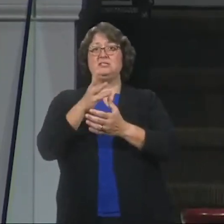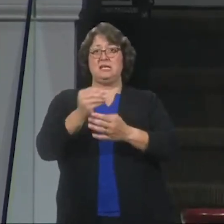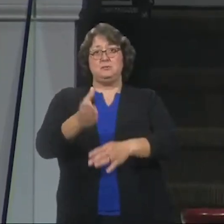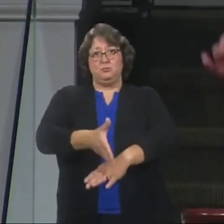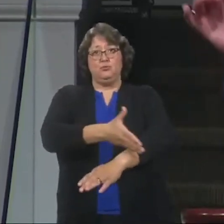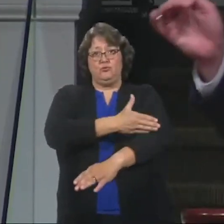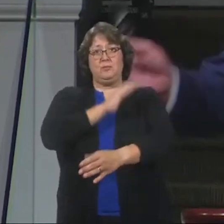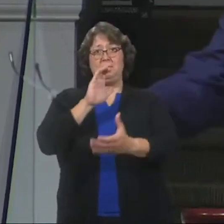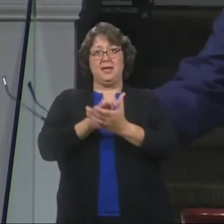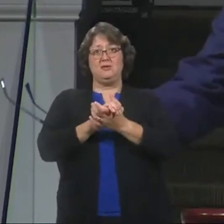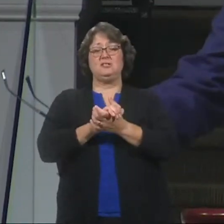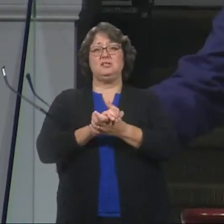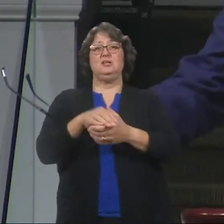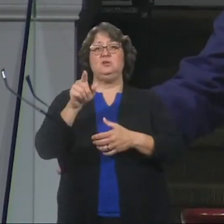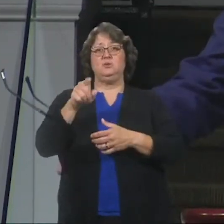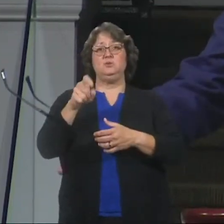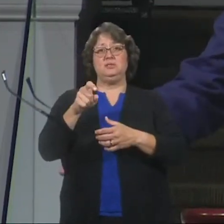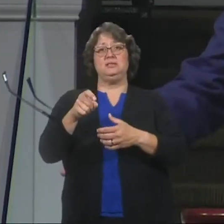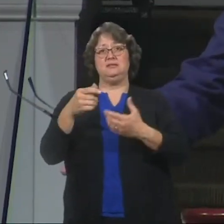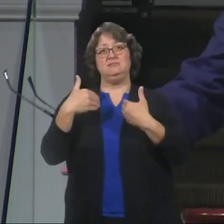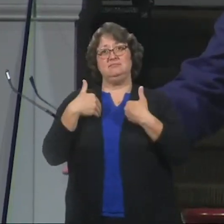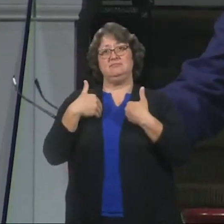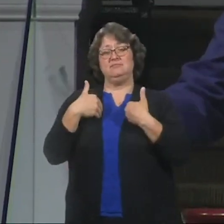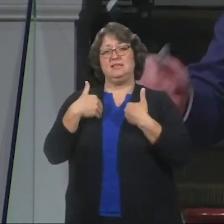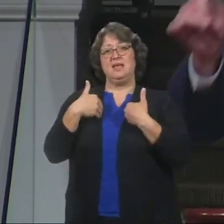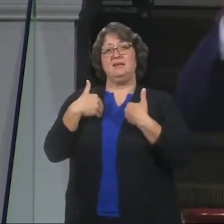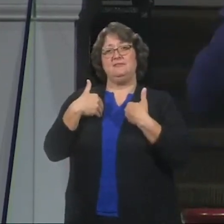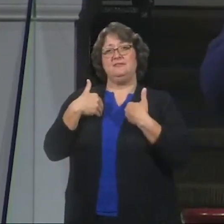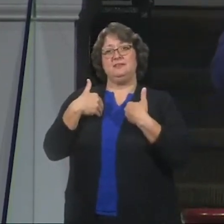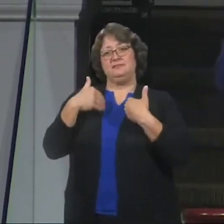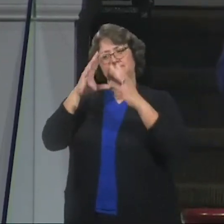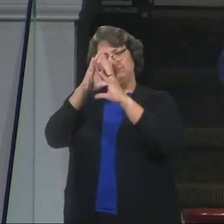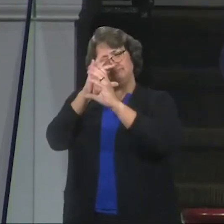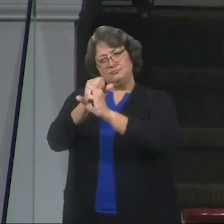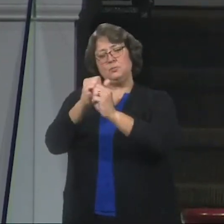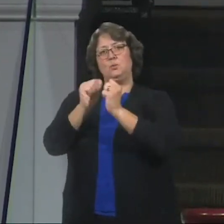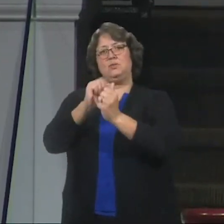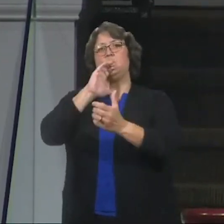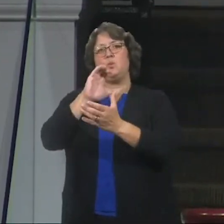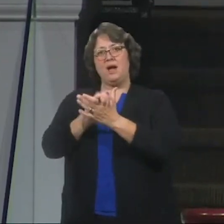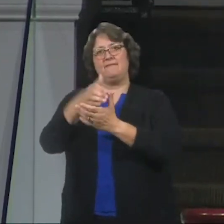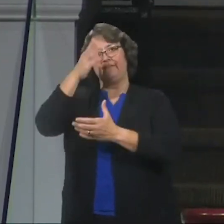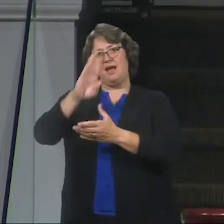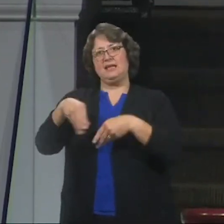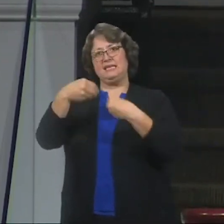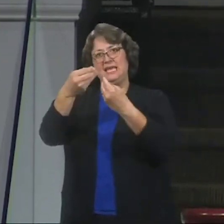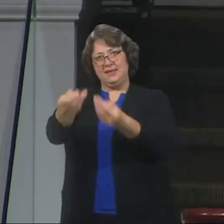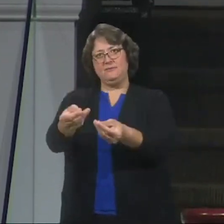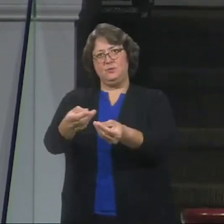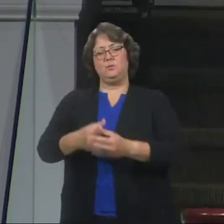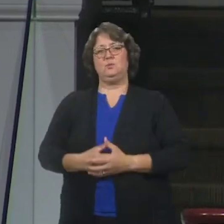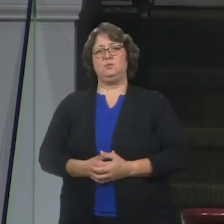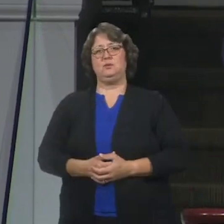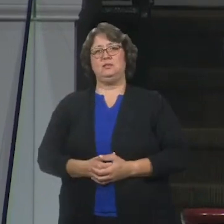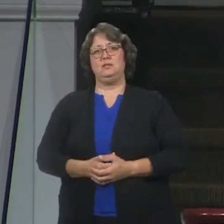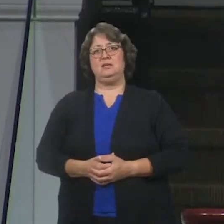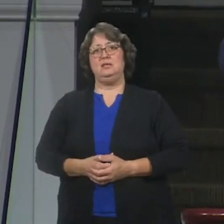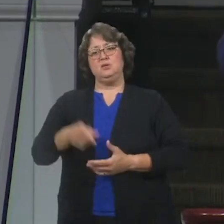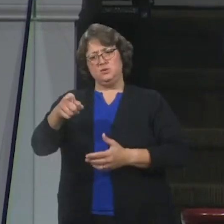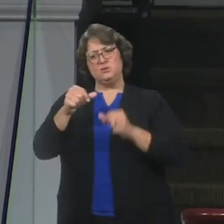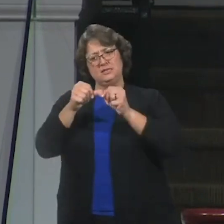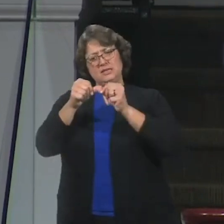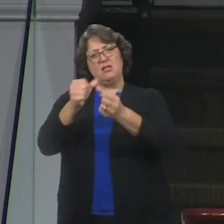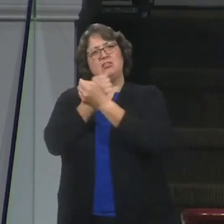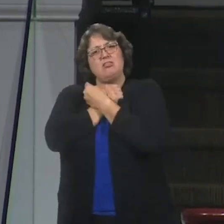have to kill every stinking weed. You fall deeply in love with the wife that God gave you. You keep loving.